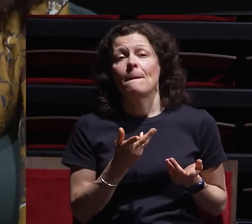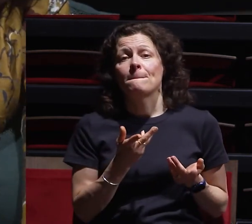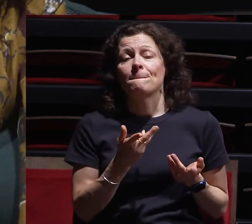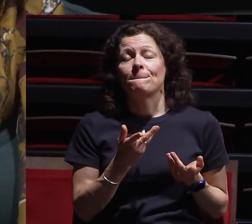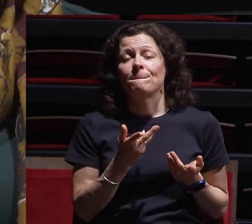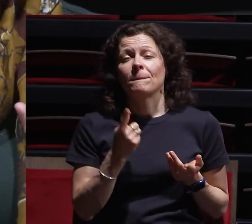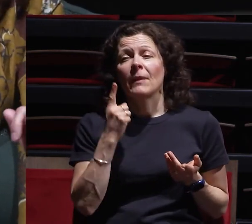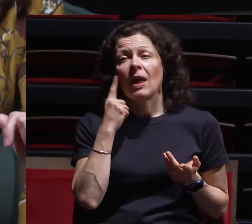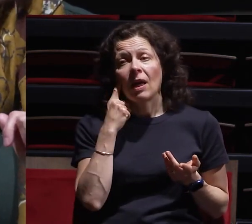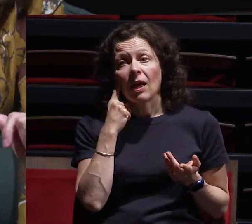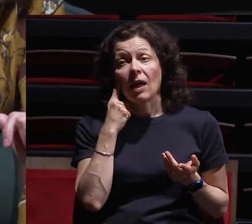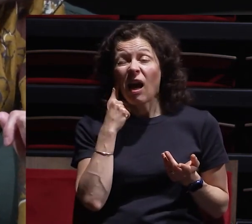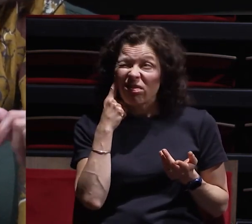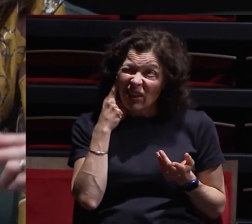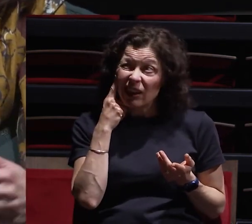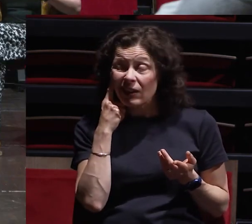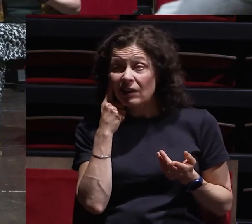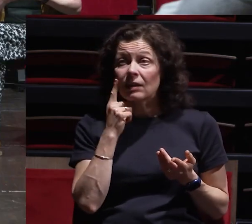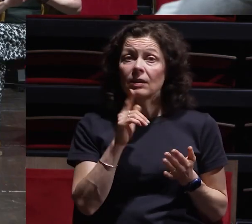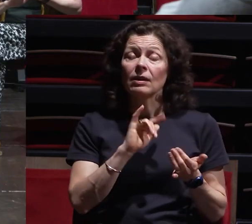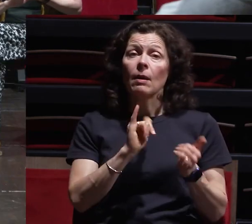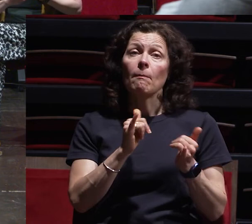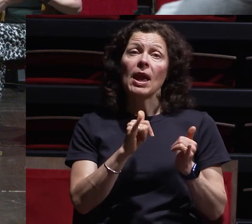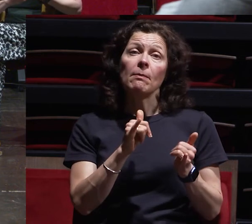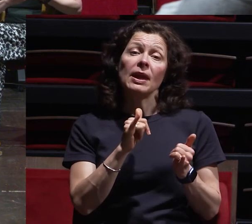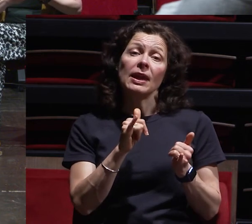say. And I think